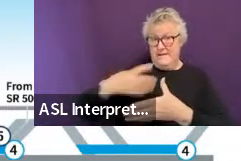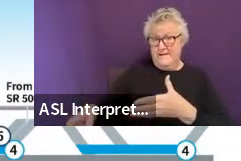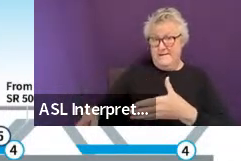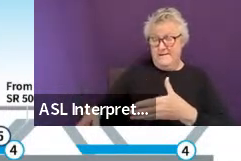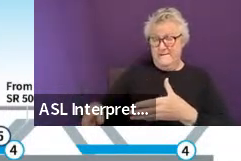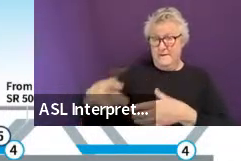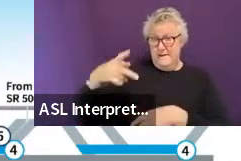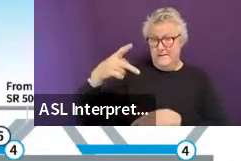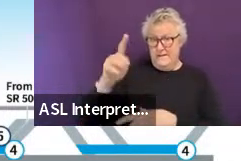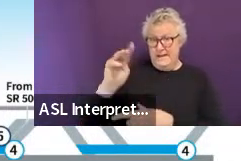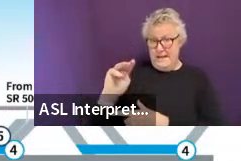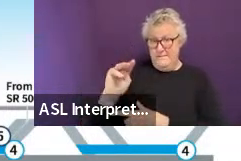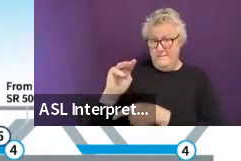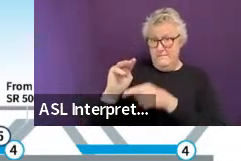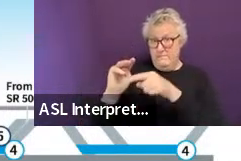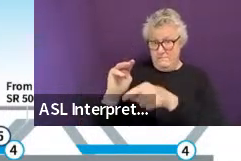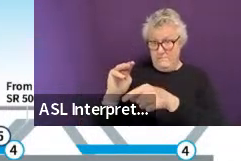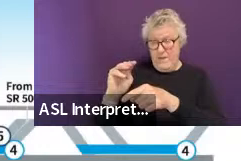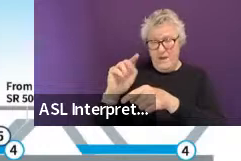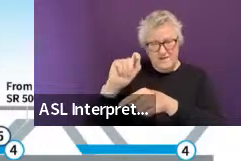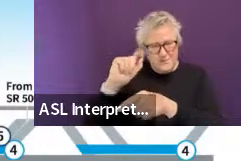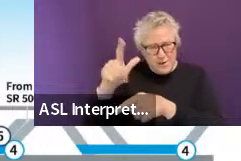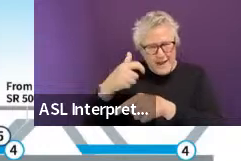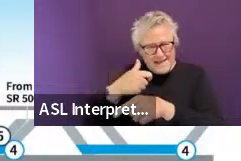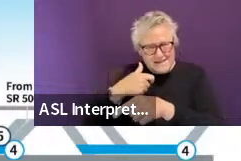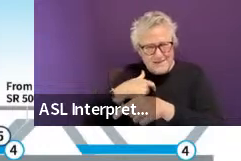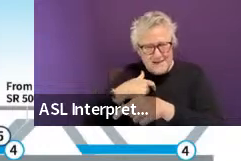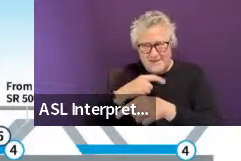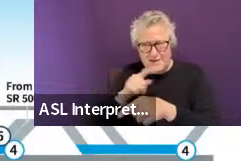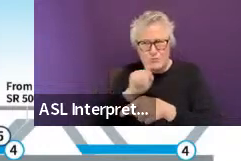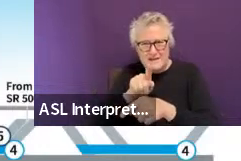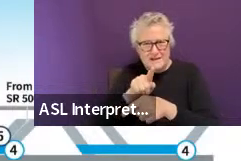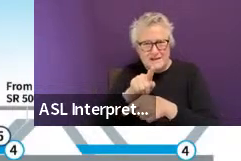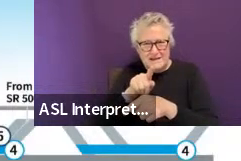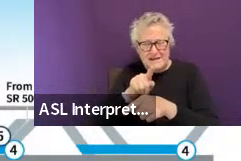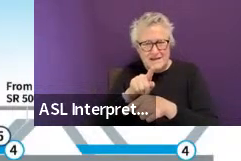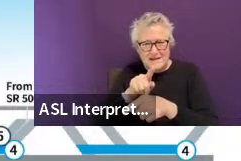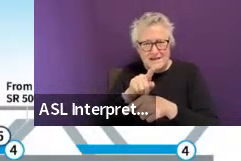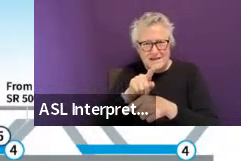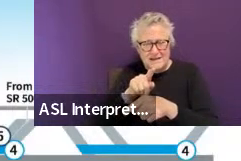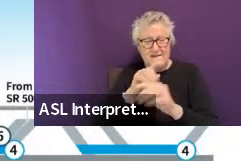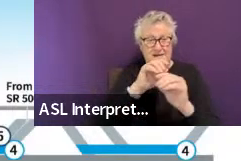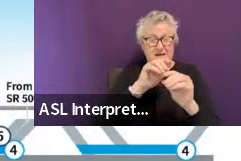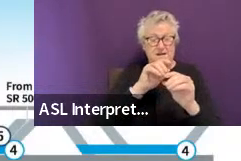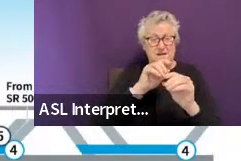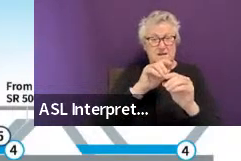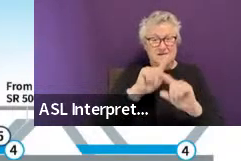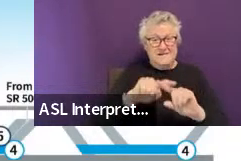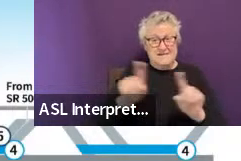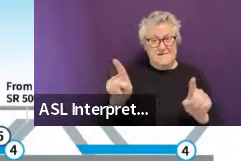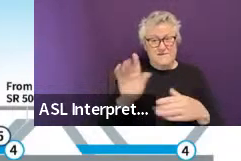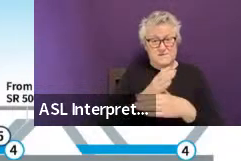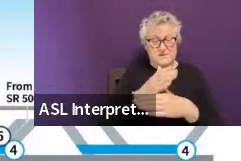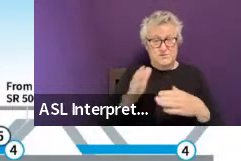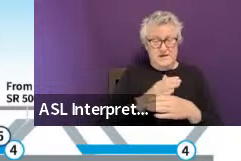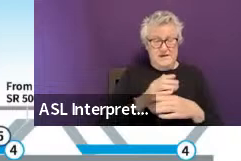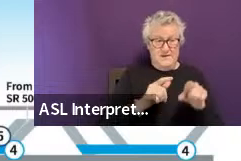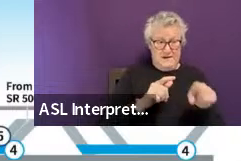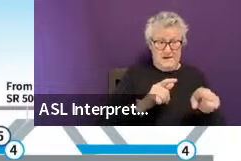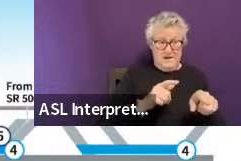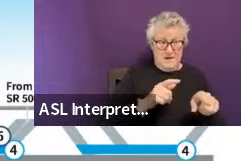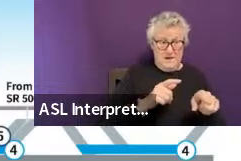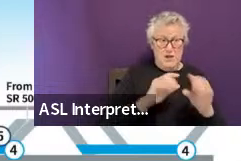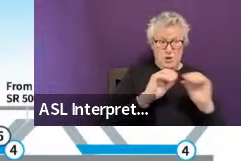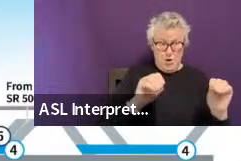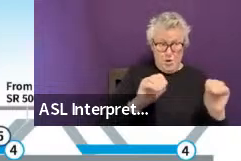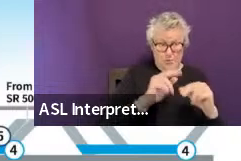It just surprised me that there wasn't a big difference in the no build and 1XO for AM